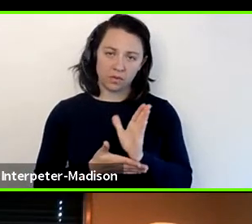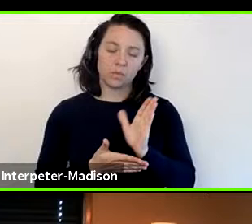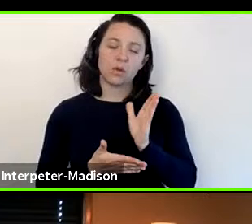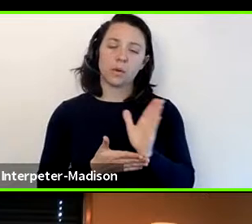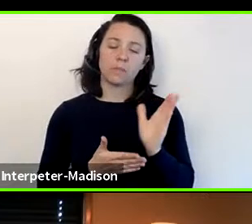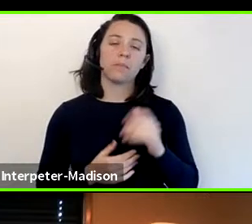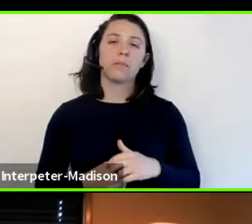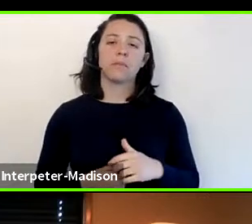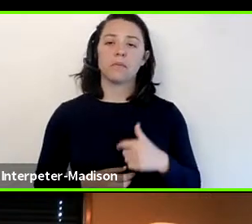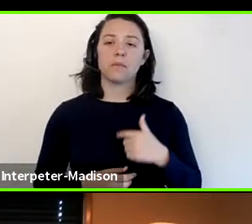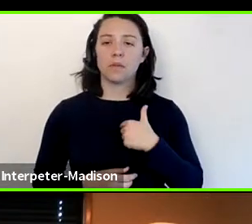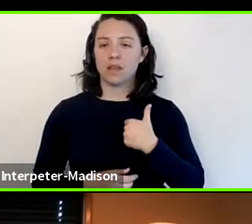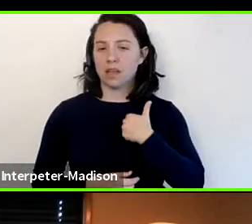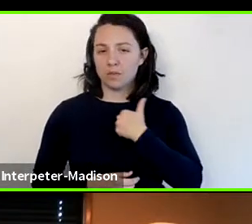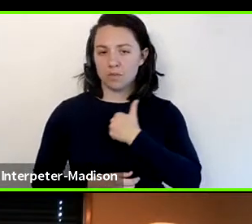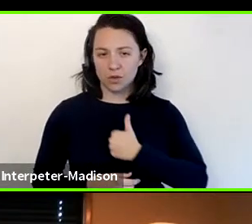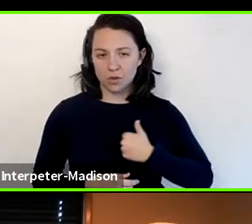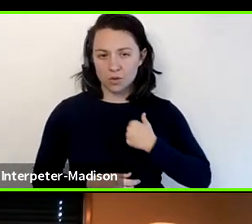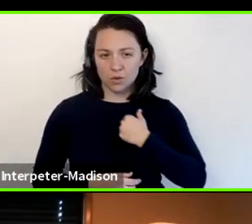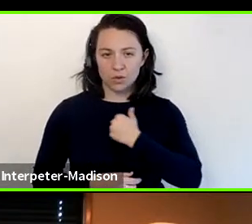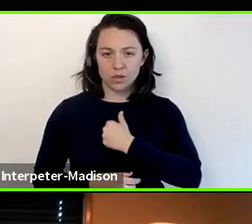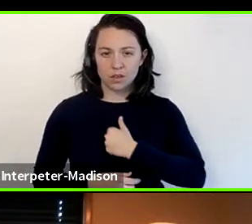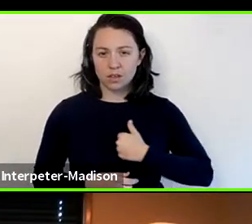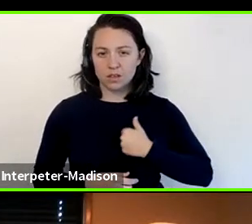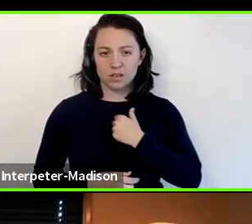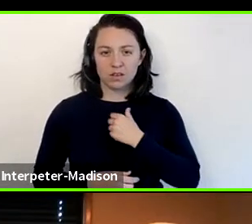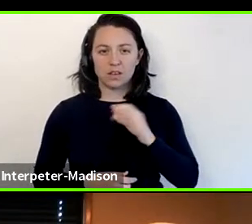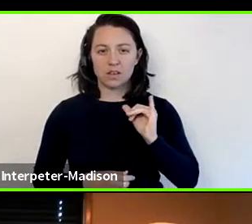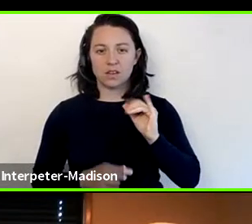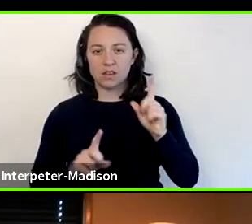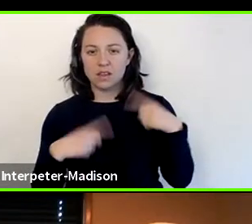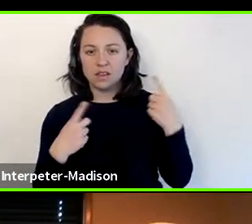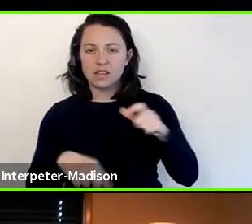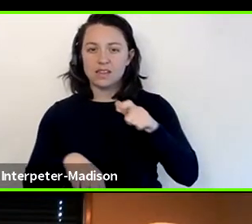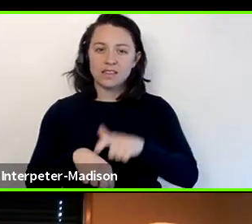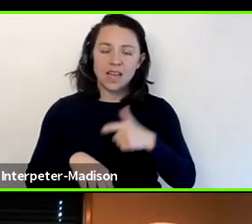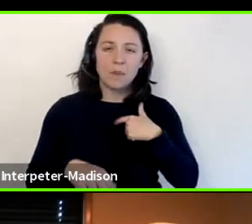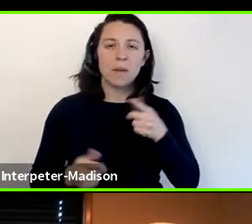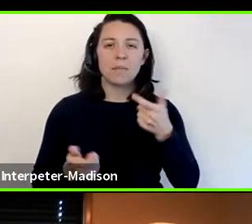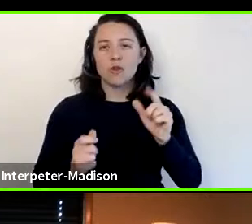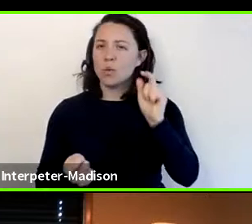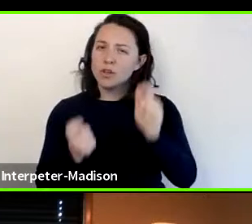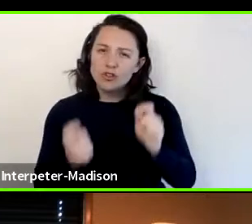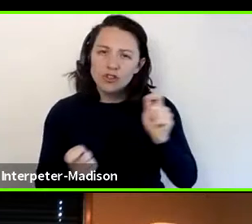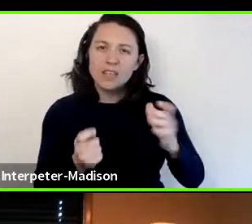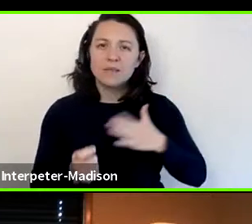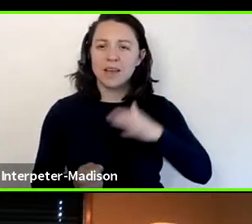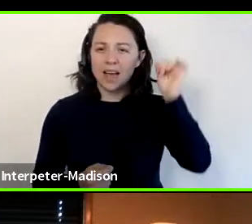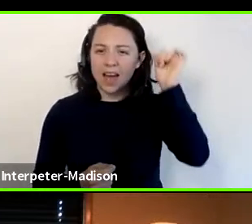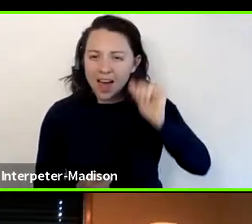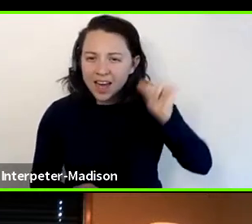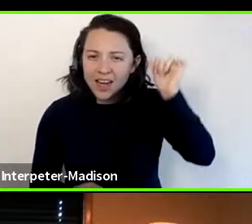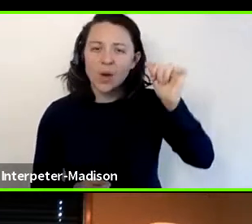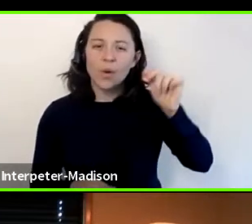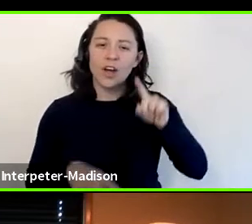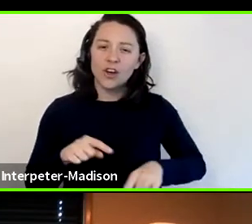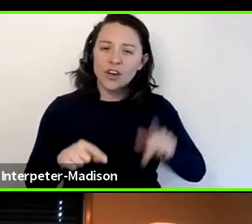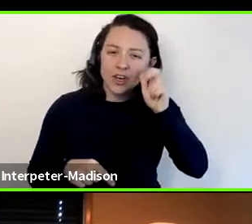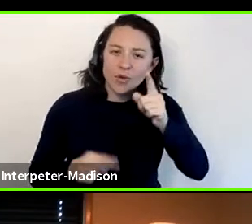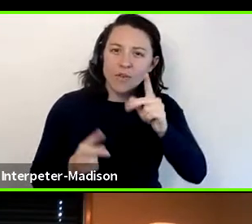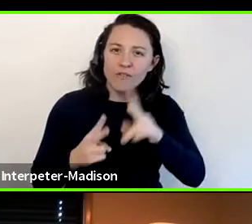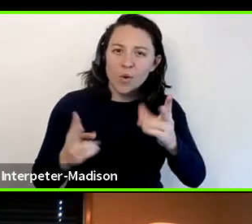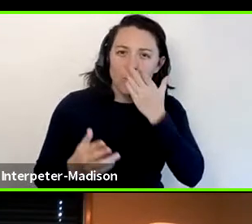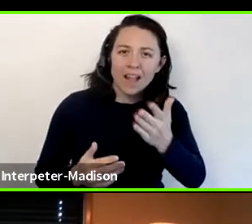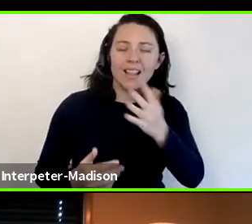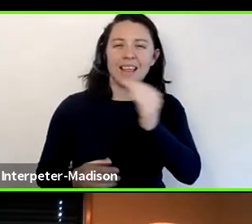I'm sorry. I had all this time I've been trying to fool around with my audio. I could not hear you very well, and I'm still not